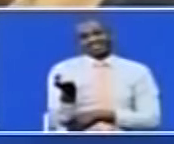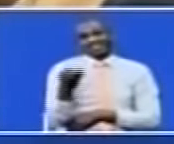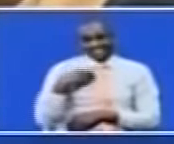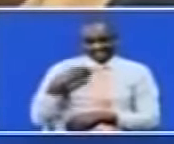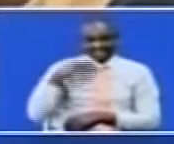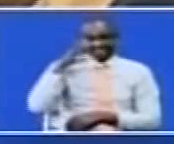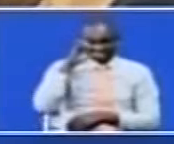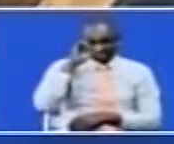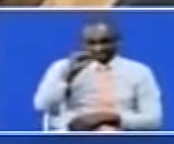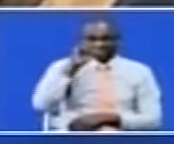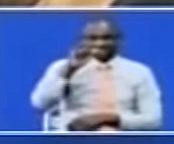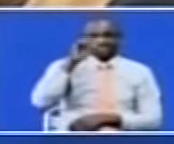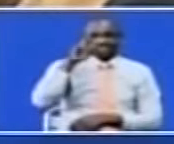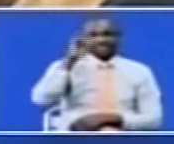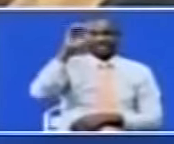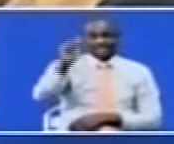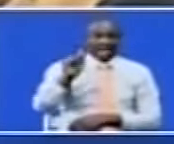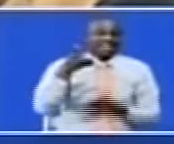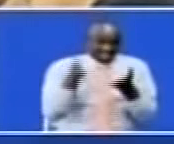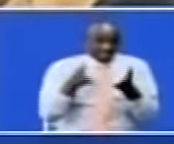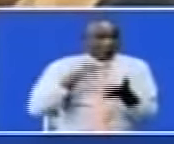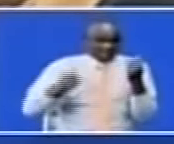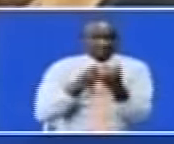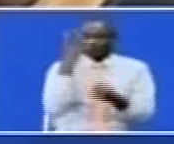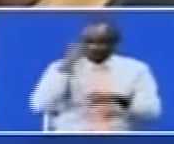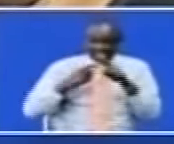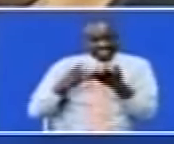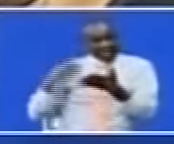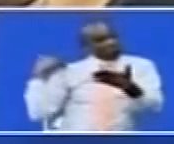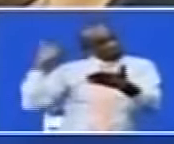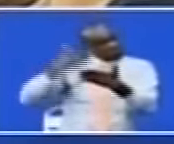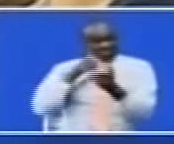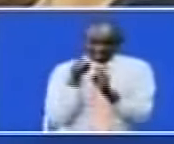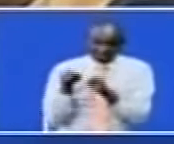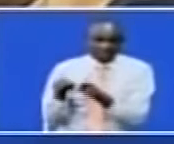in Syria for now, I think 4 years,